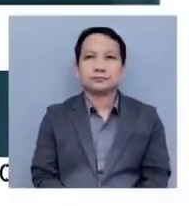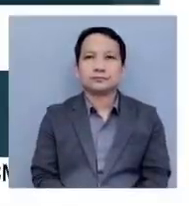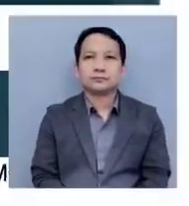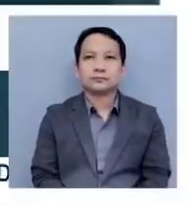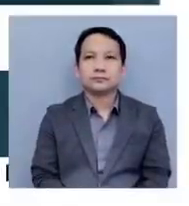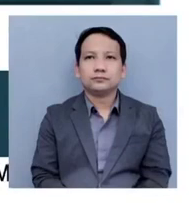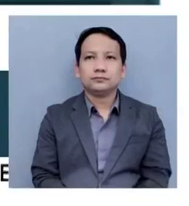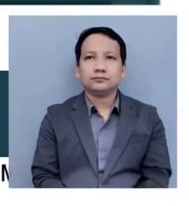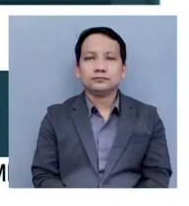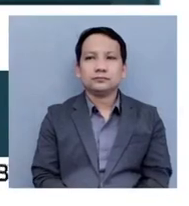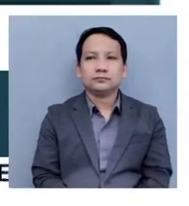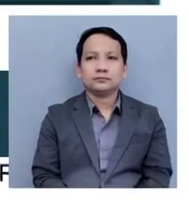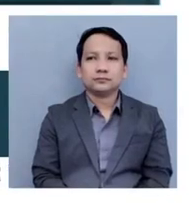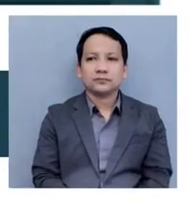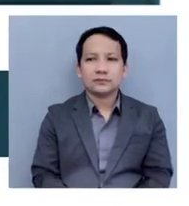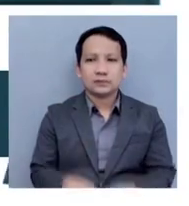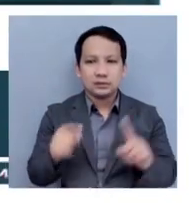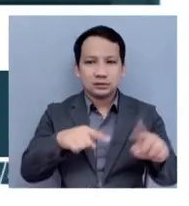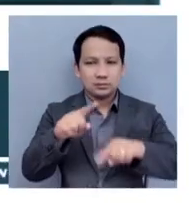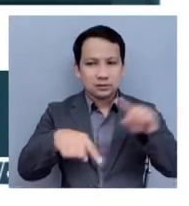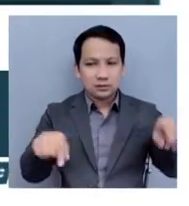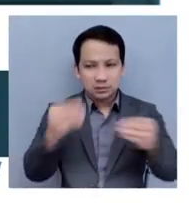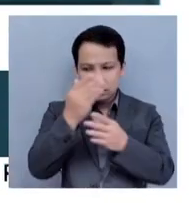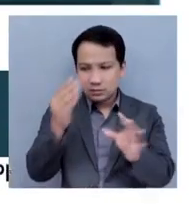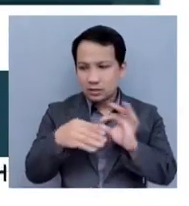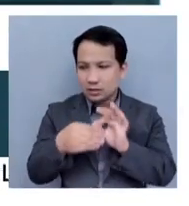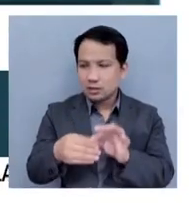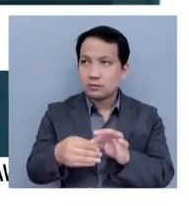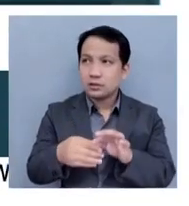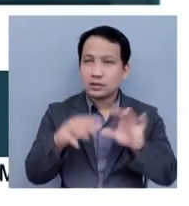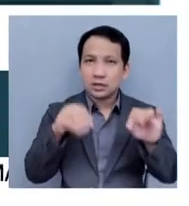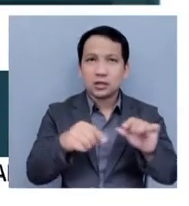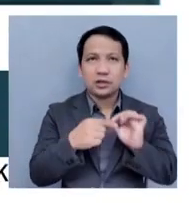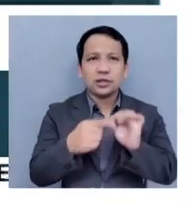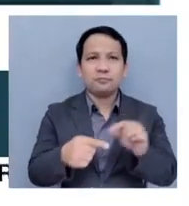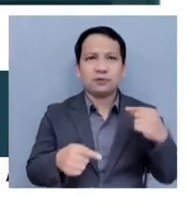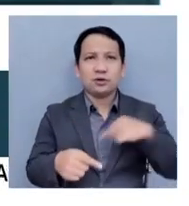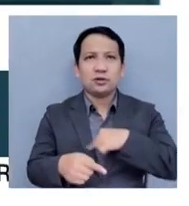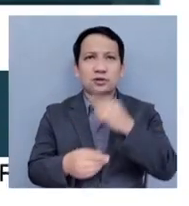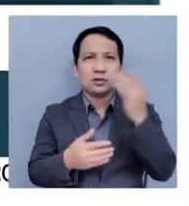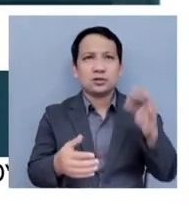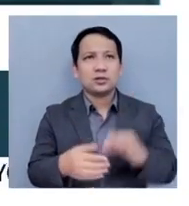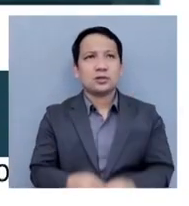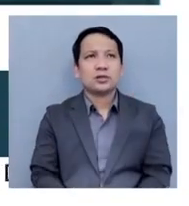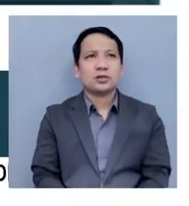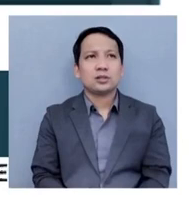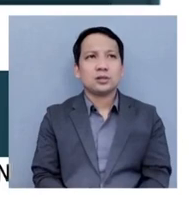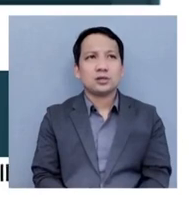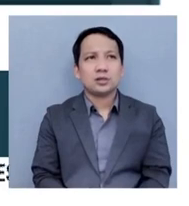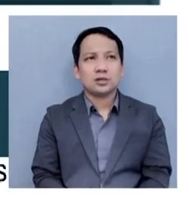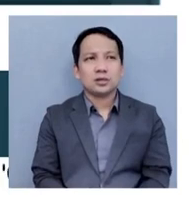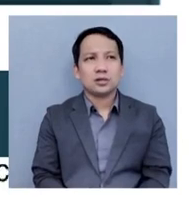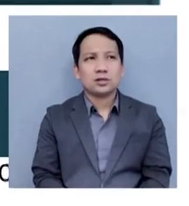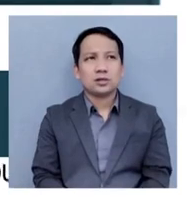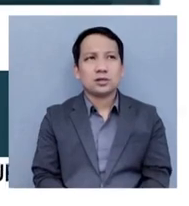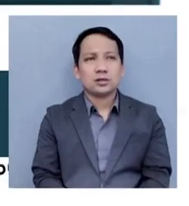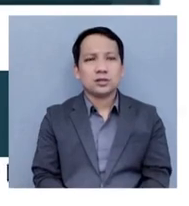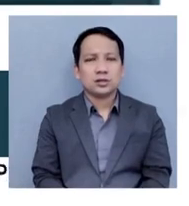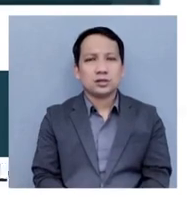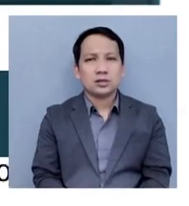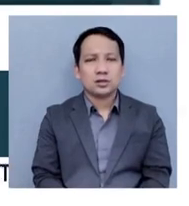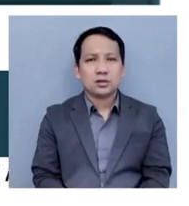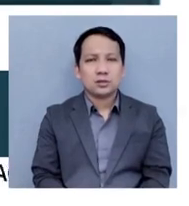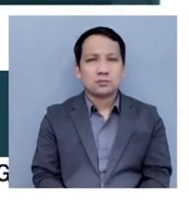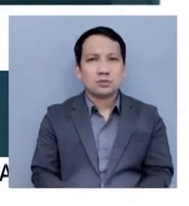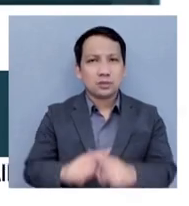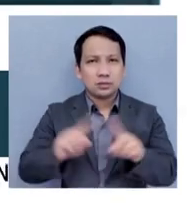you pointed out is iba po yung arresting officers kaysa dun sa mga officers na in charge dun sa